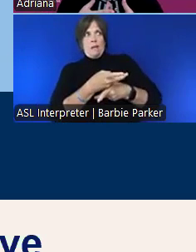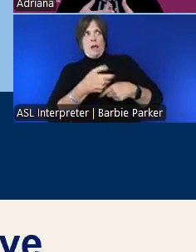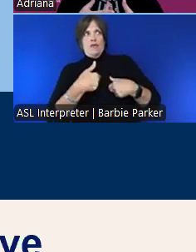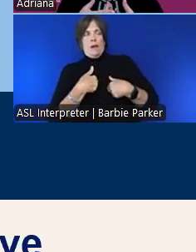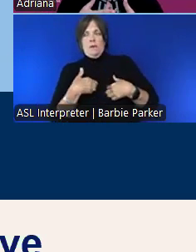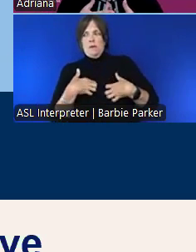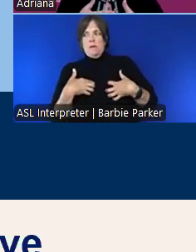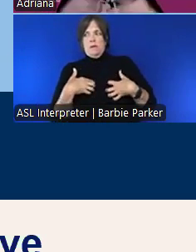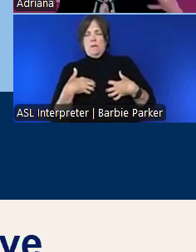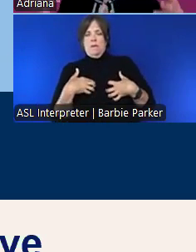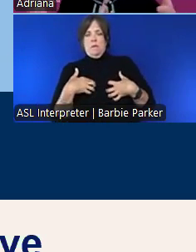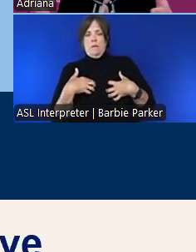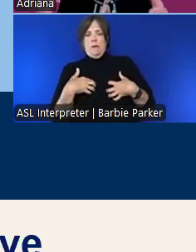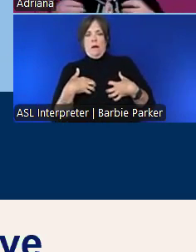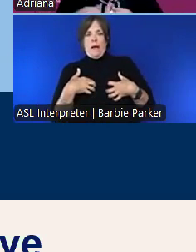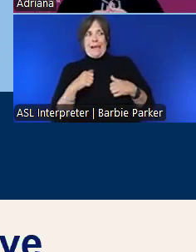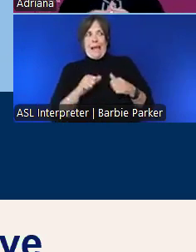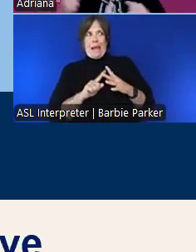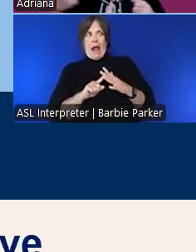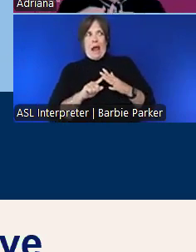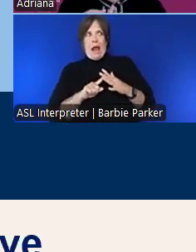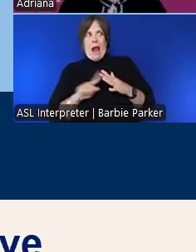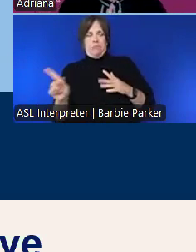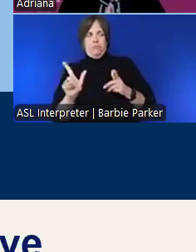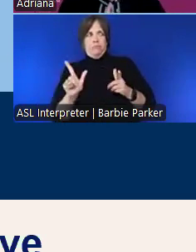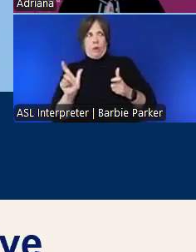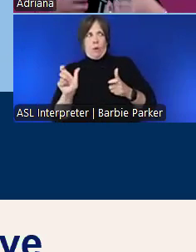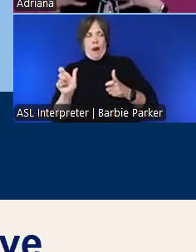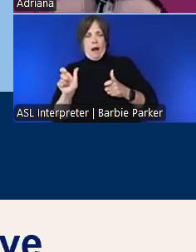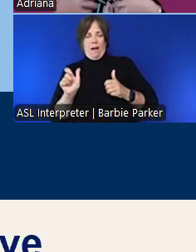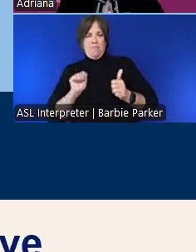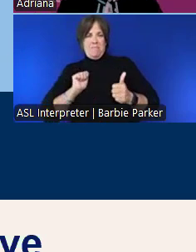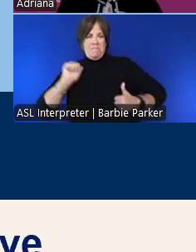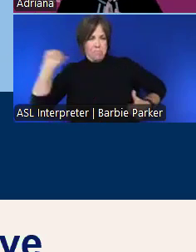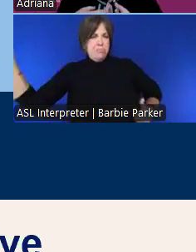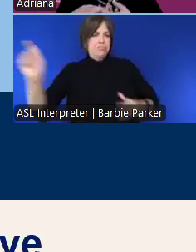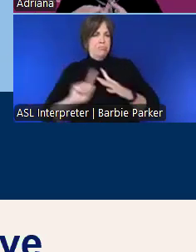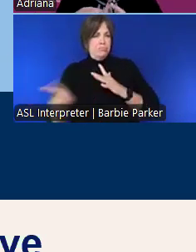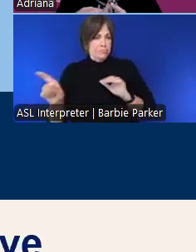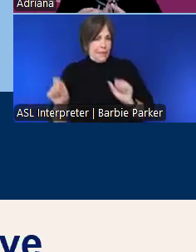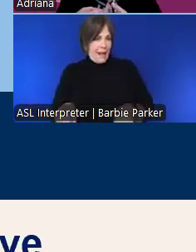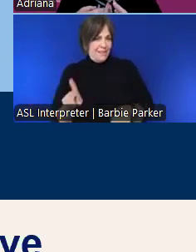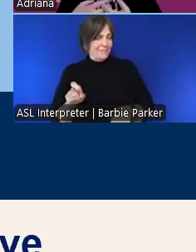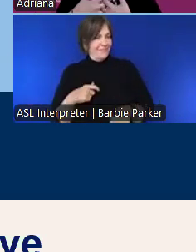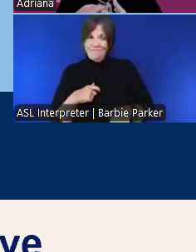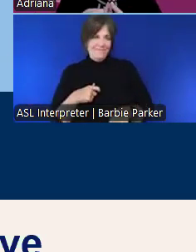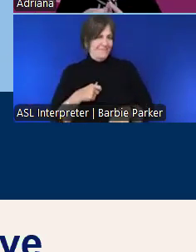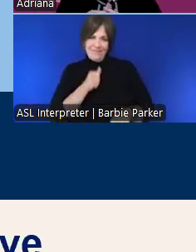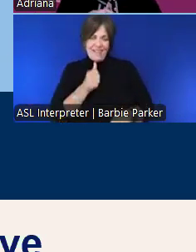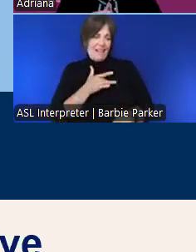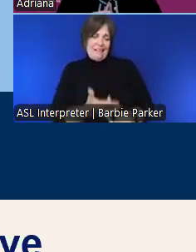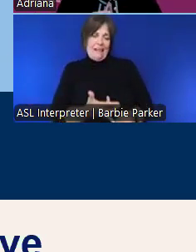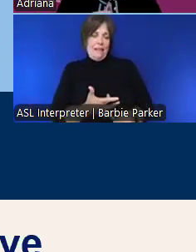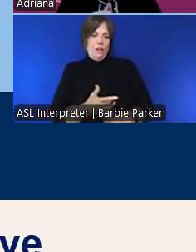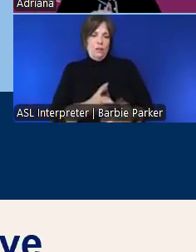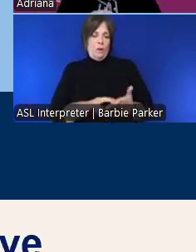are going to be unlikely to outrun them or to fight them. And so their brain in that moment, freezing was